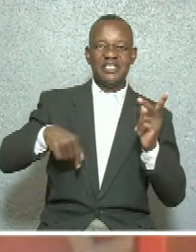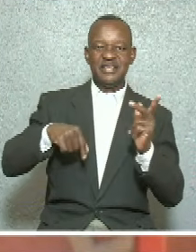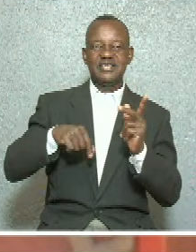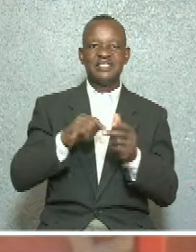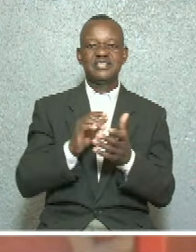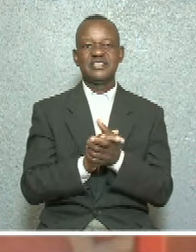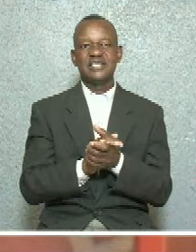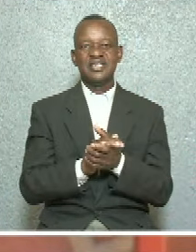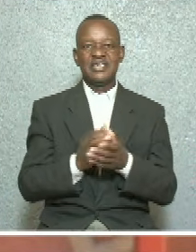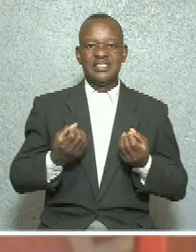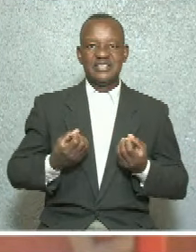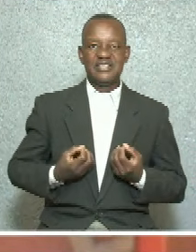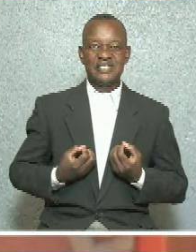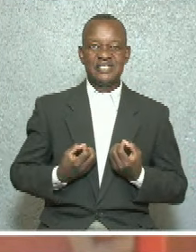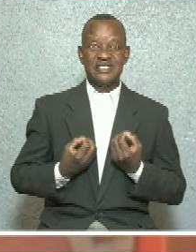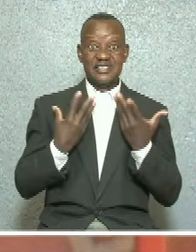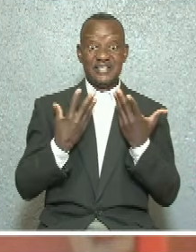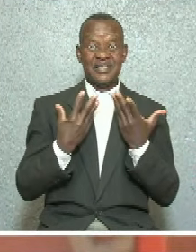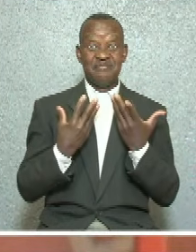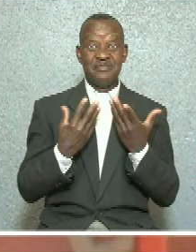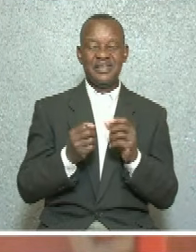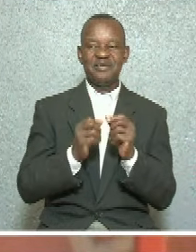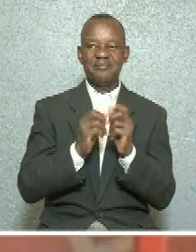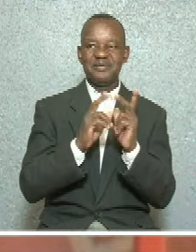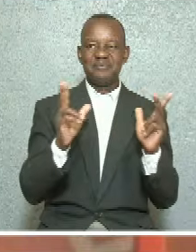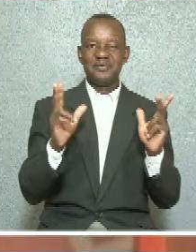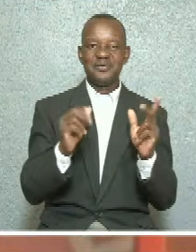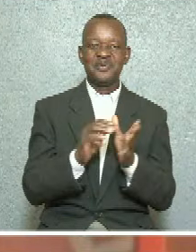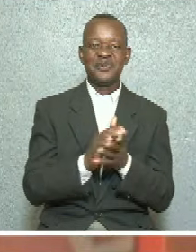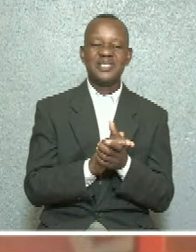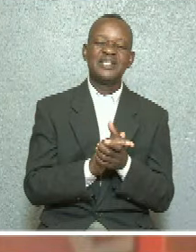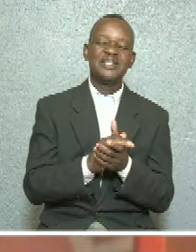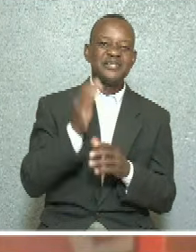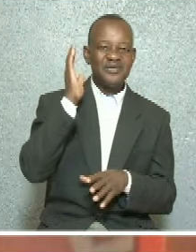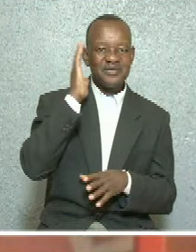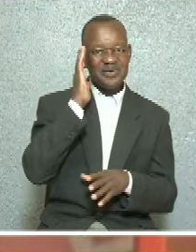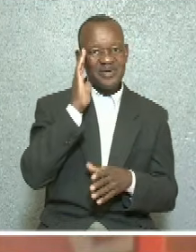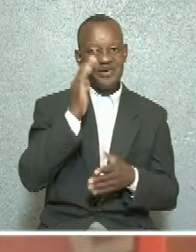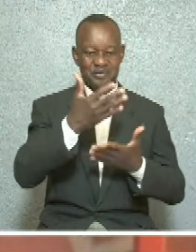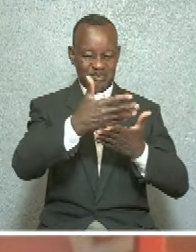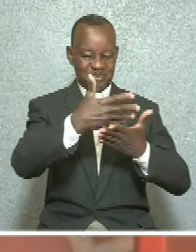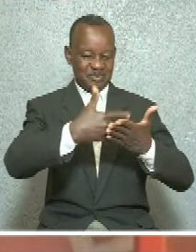the documentaries, all the different conversations that we've had, which part of